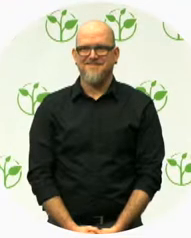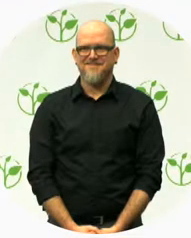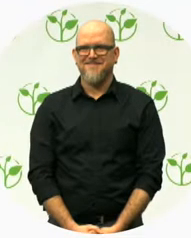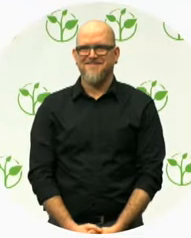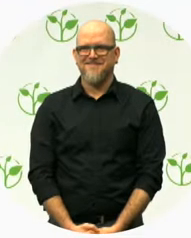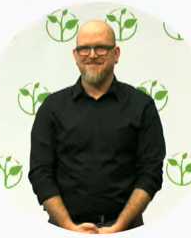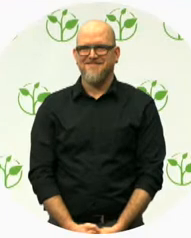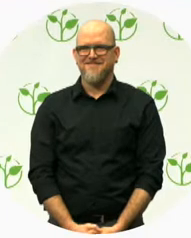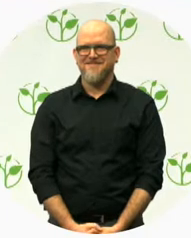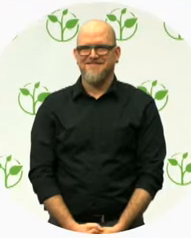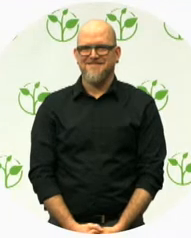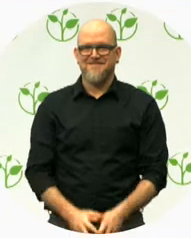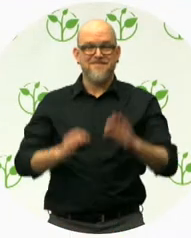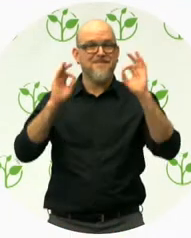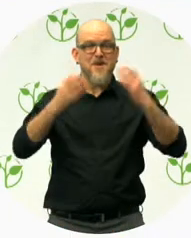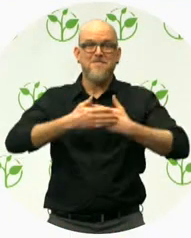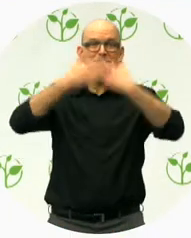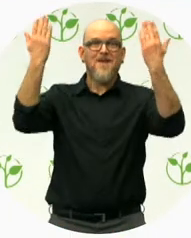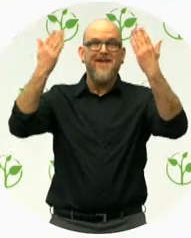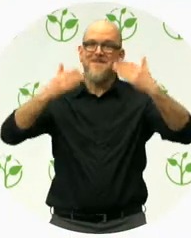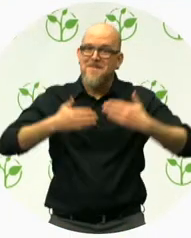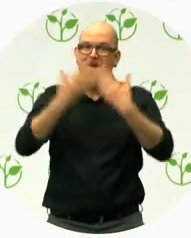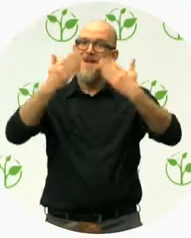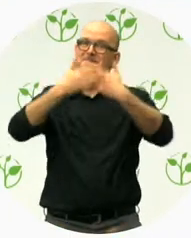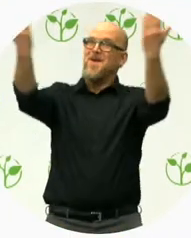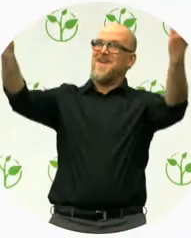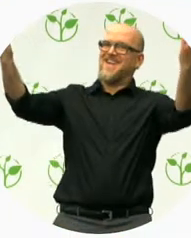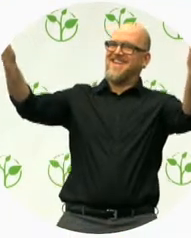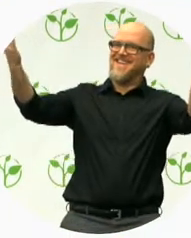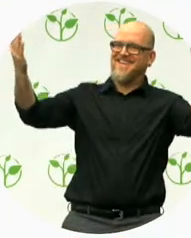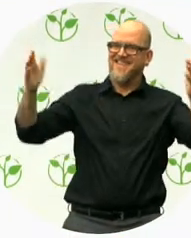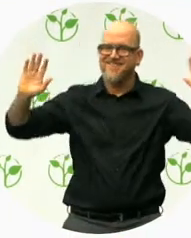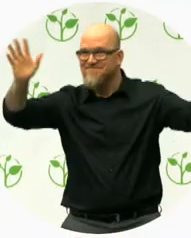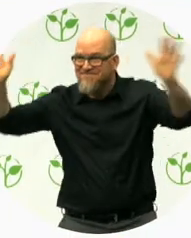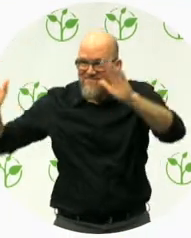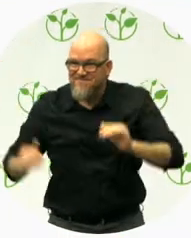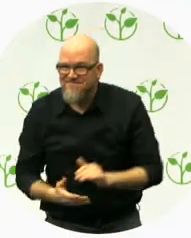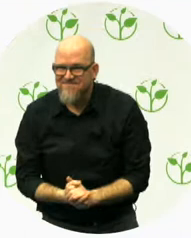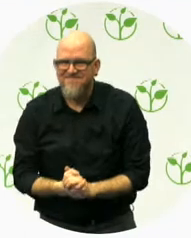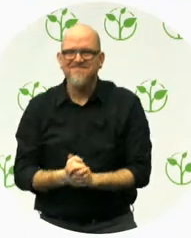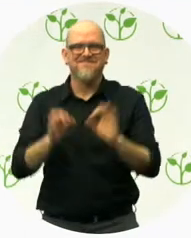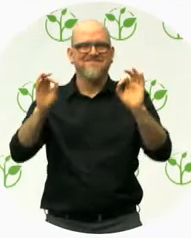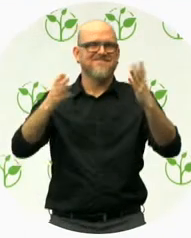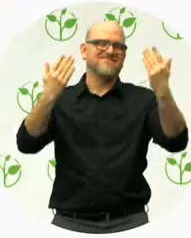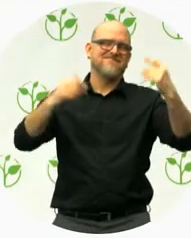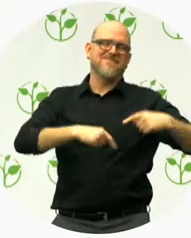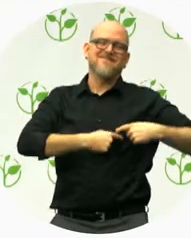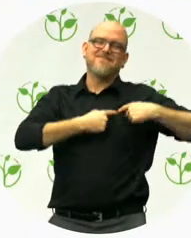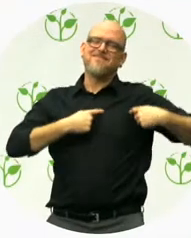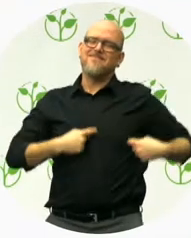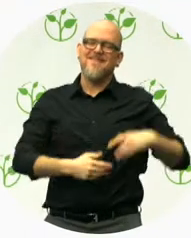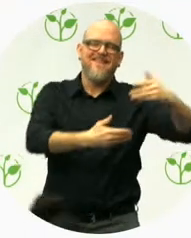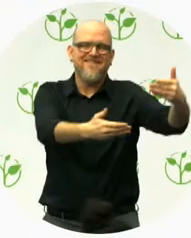Good morning, good morning, good morning. You are all so welcome to our Zero